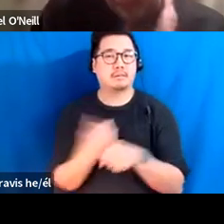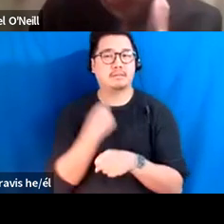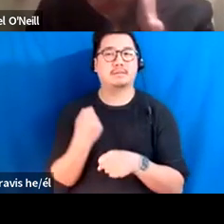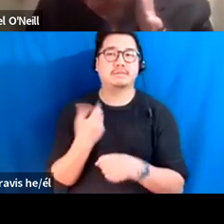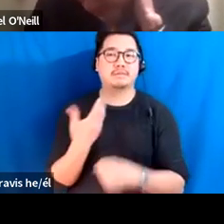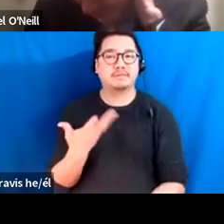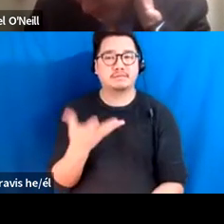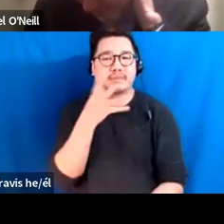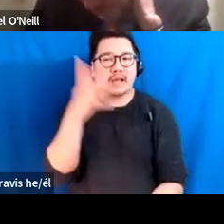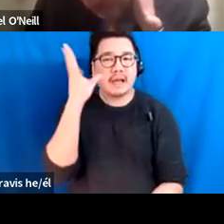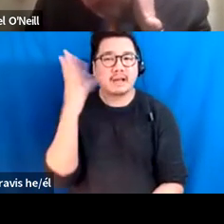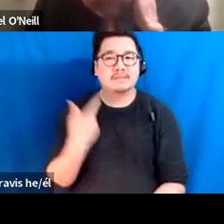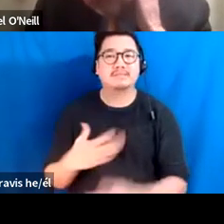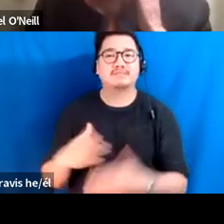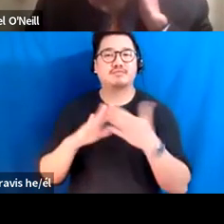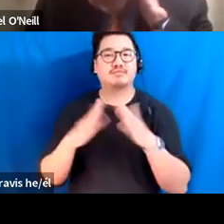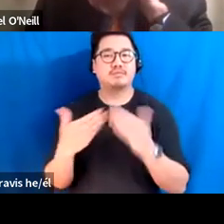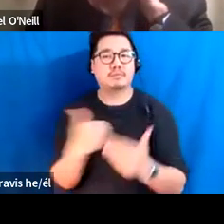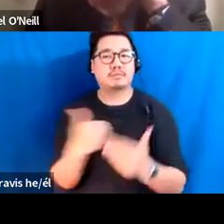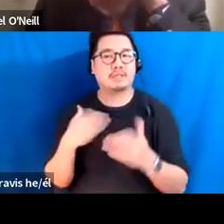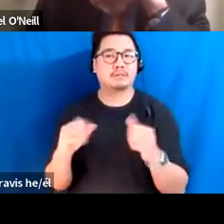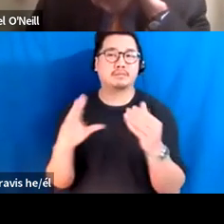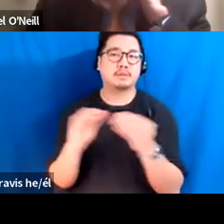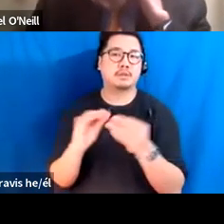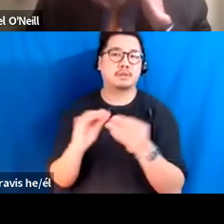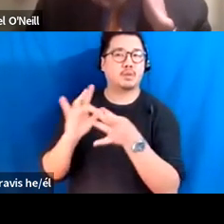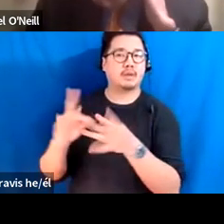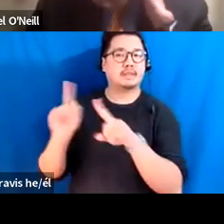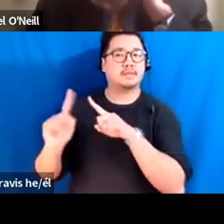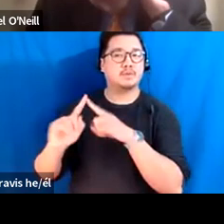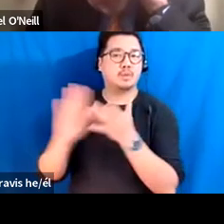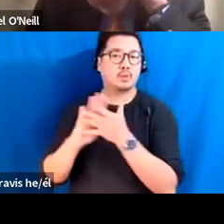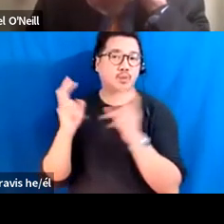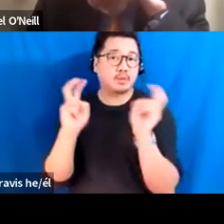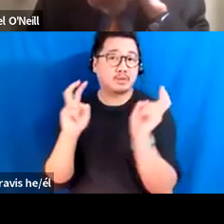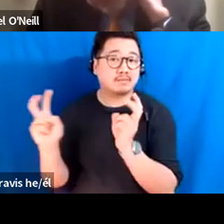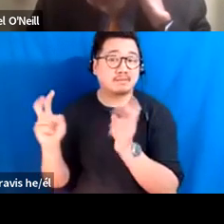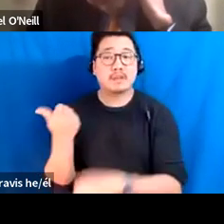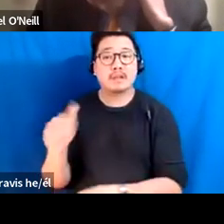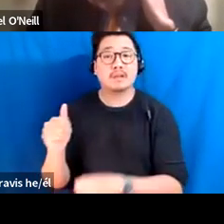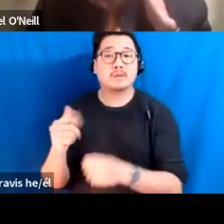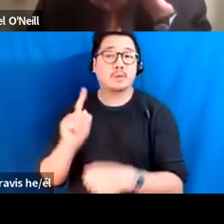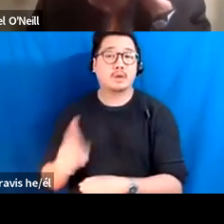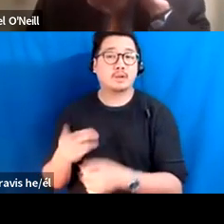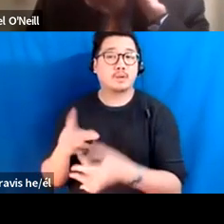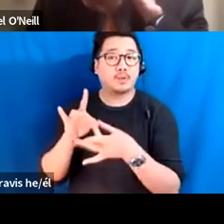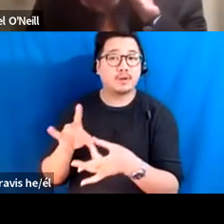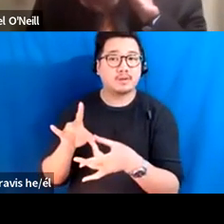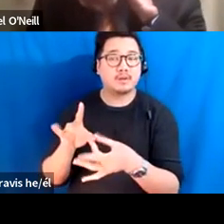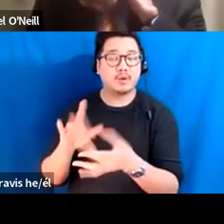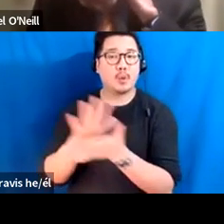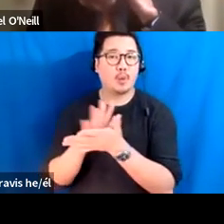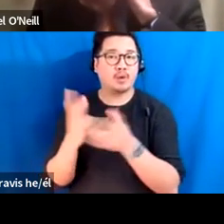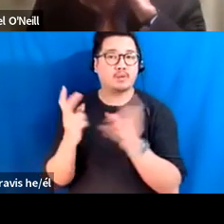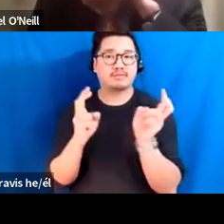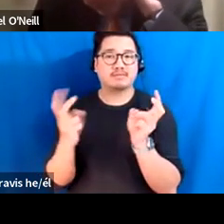brief presentations to the school committee on pertinent school issues questions on specific policy excuse me school matters are